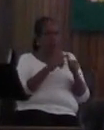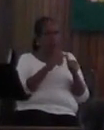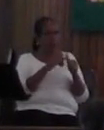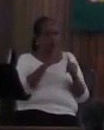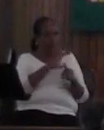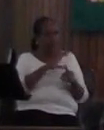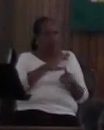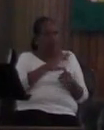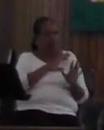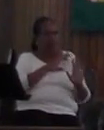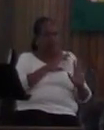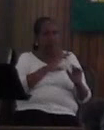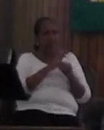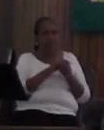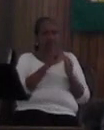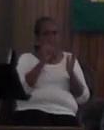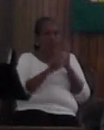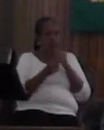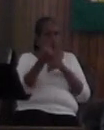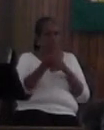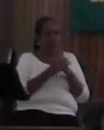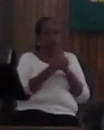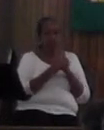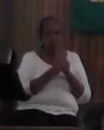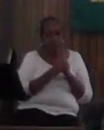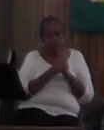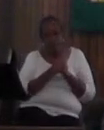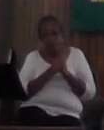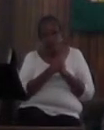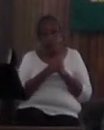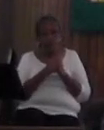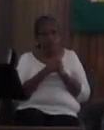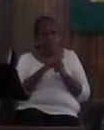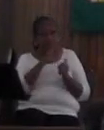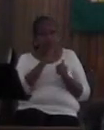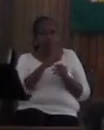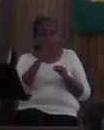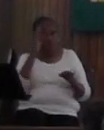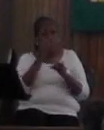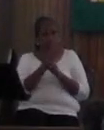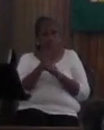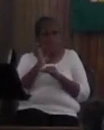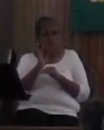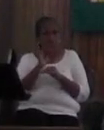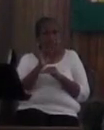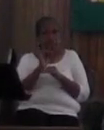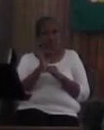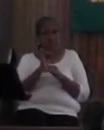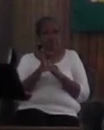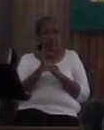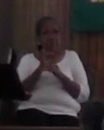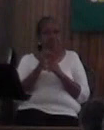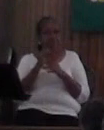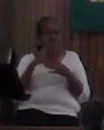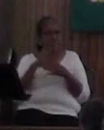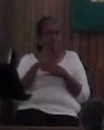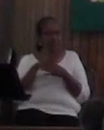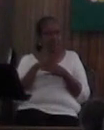of faith, and that's verse 1. Now, faith is the substance, and I know I'll say,